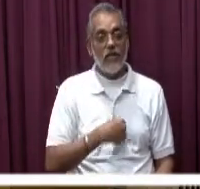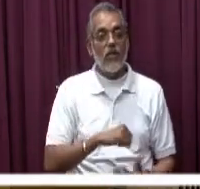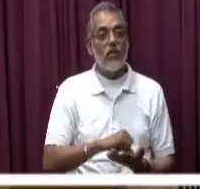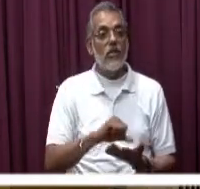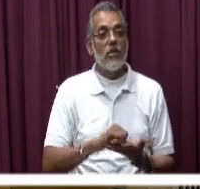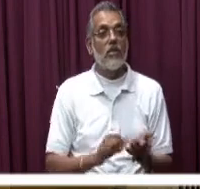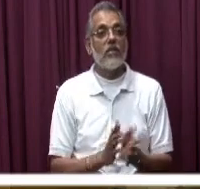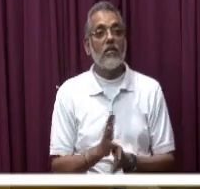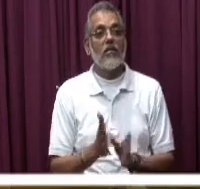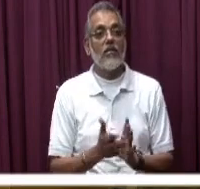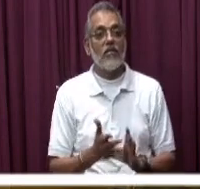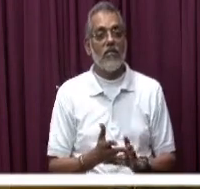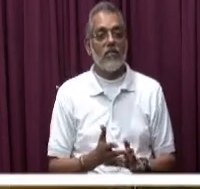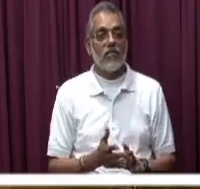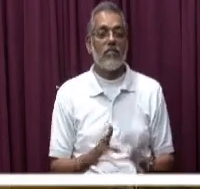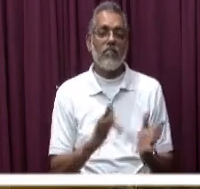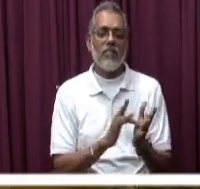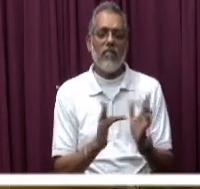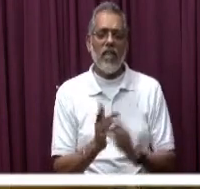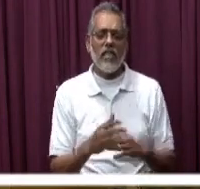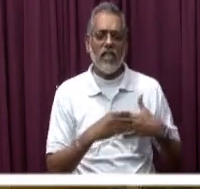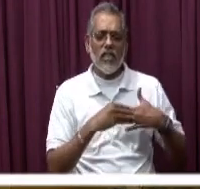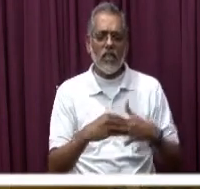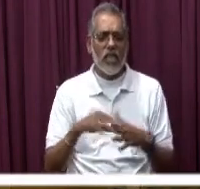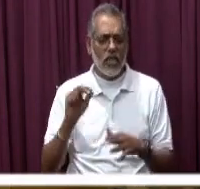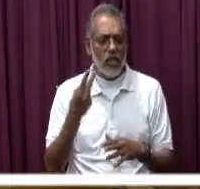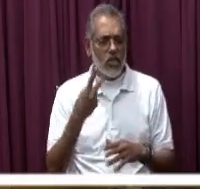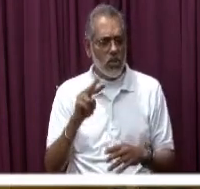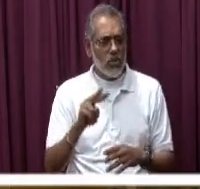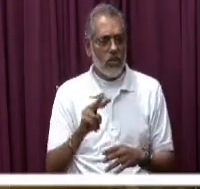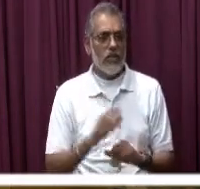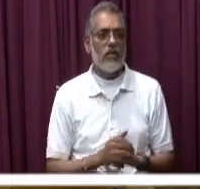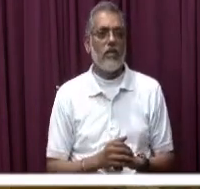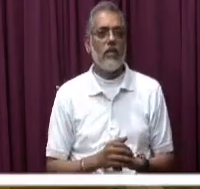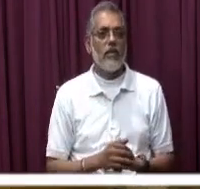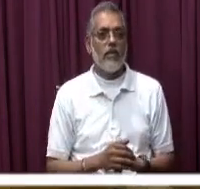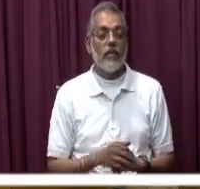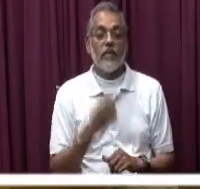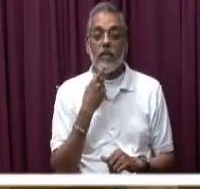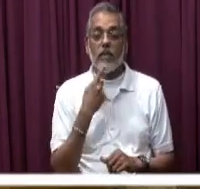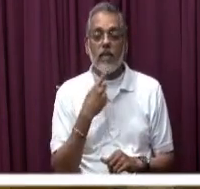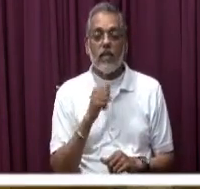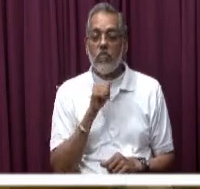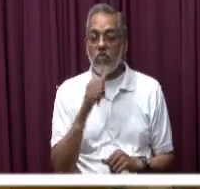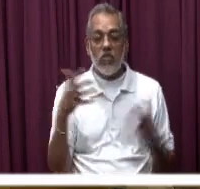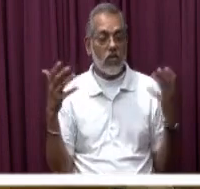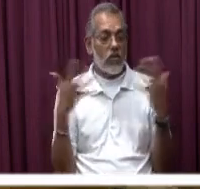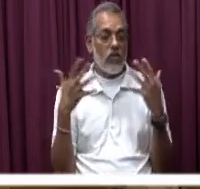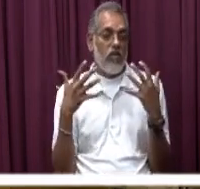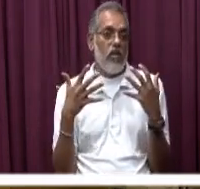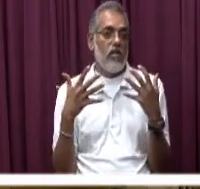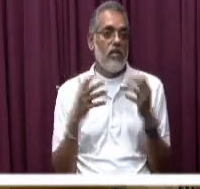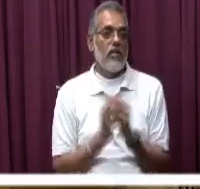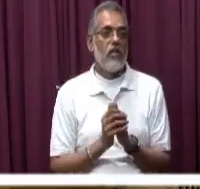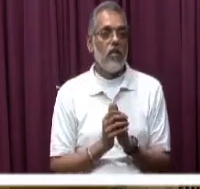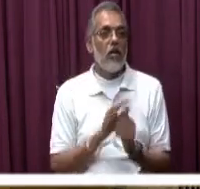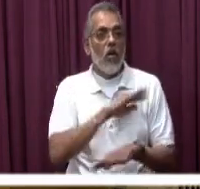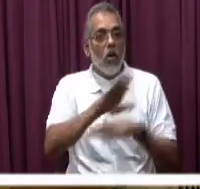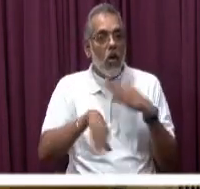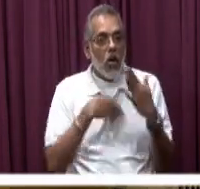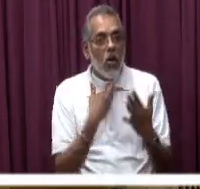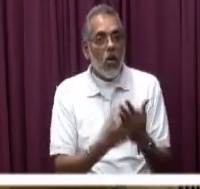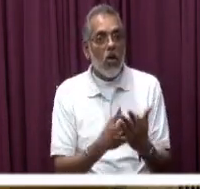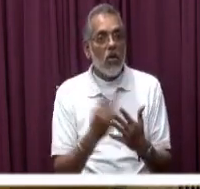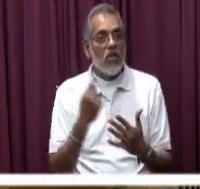Jesus instructed the 12 as follows. Do not be afraid, for everything that is